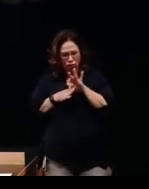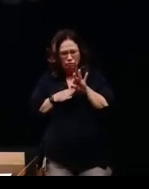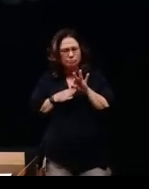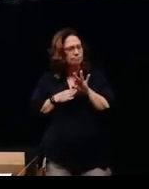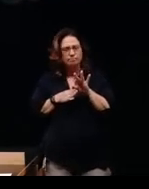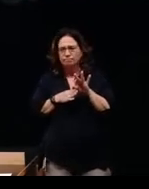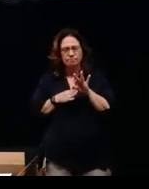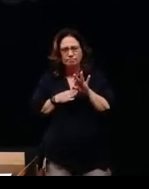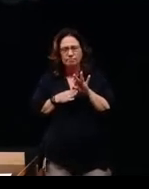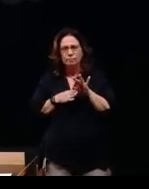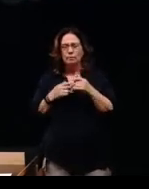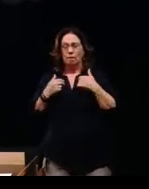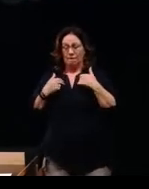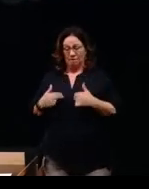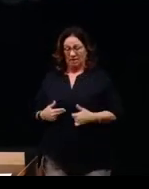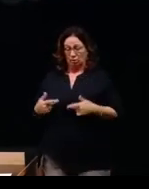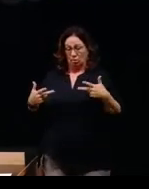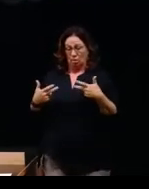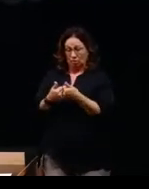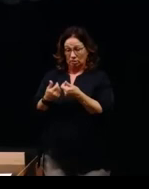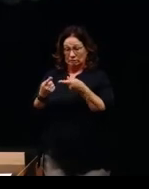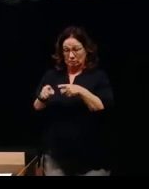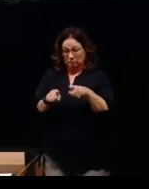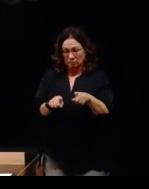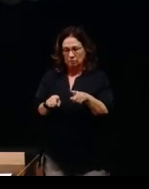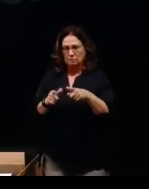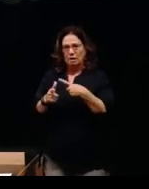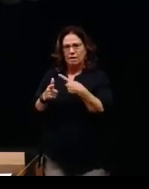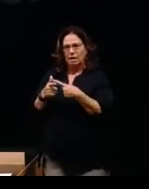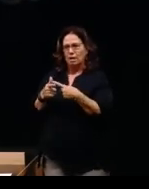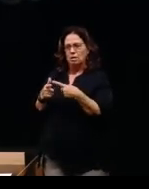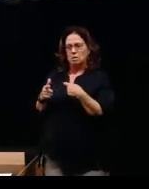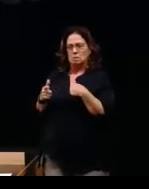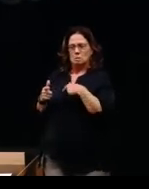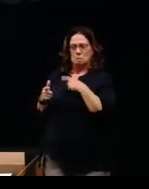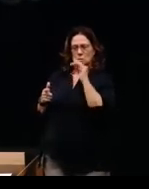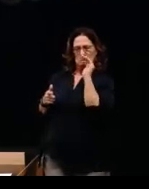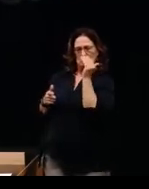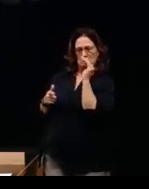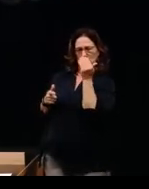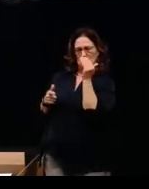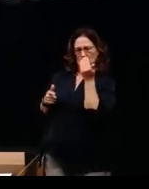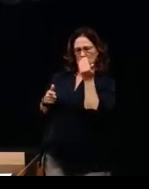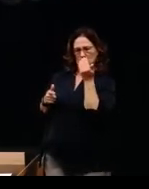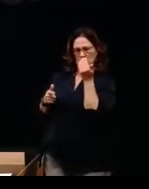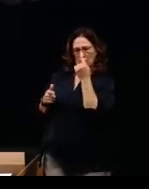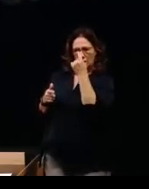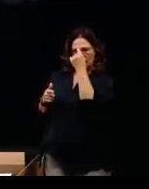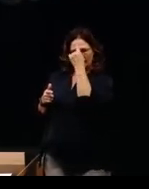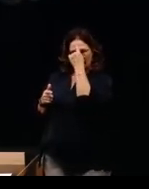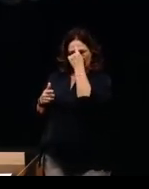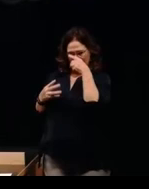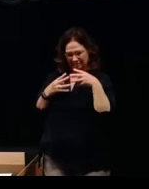But with these physical events, the mechanism that's implicated is attention is drawn to the body.